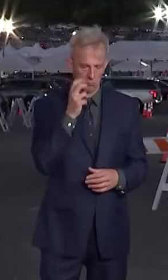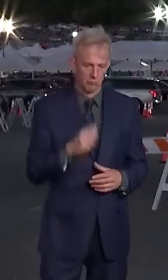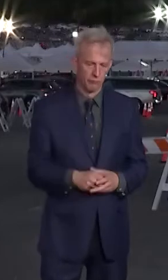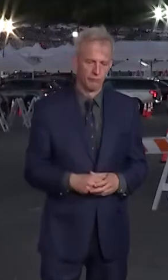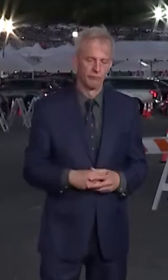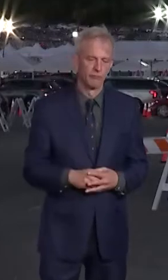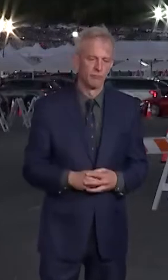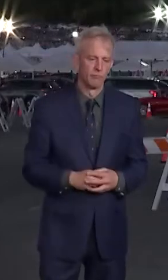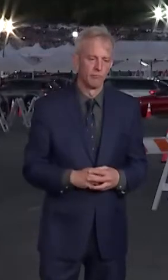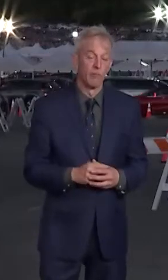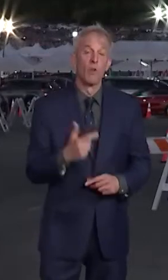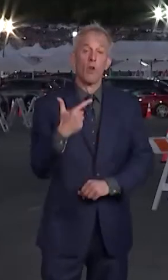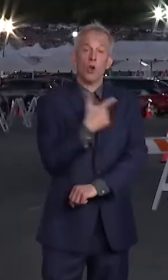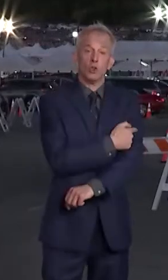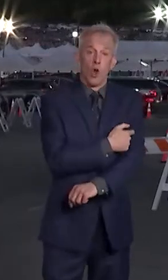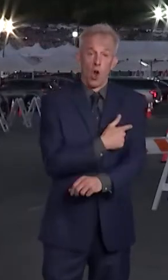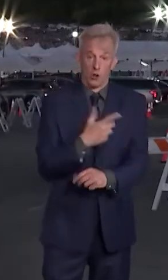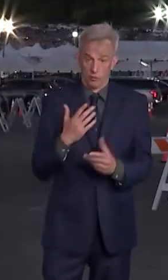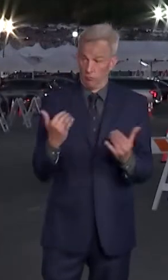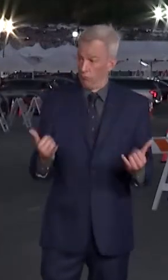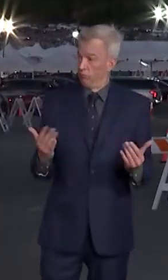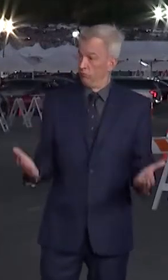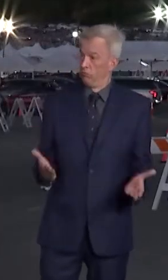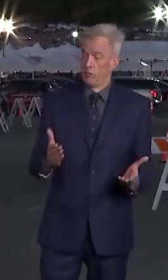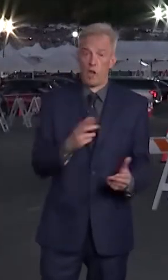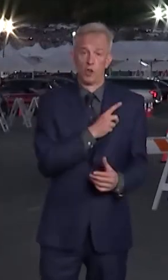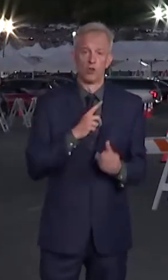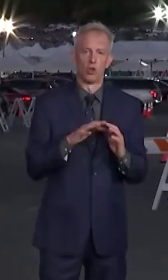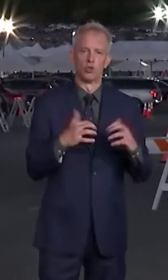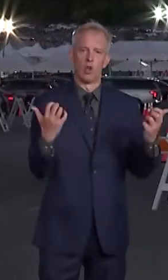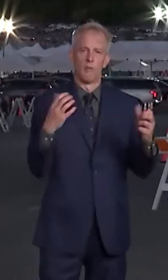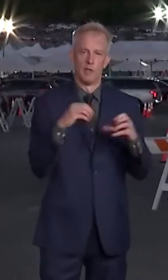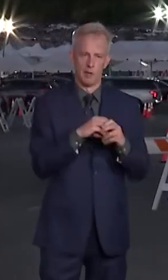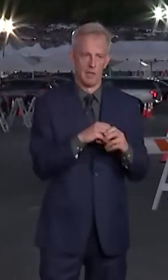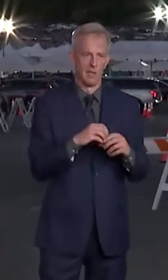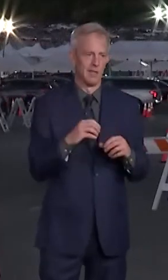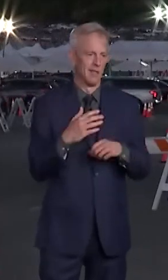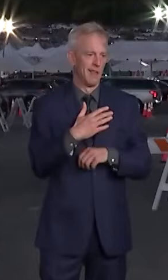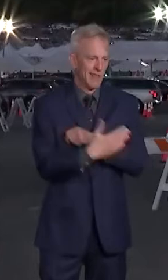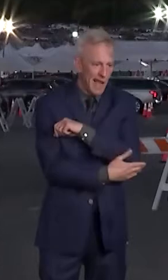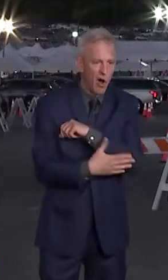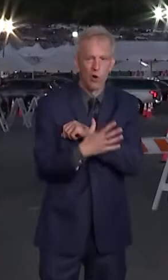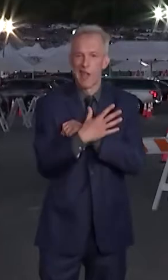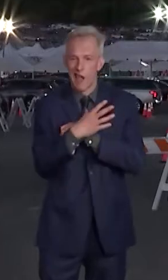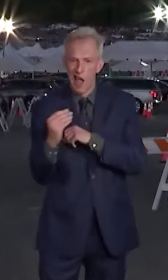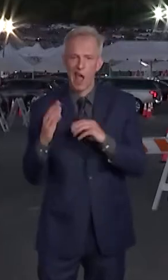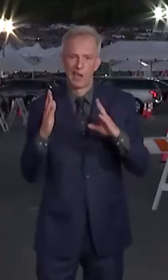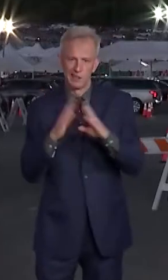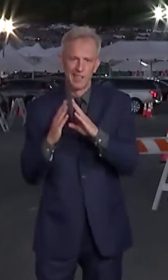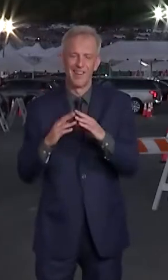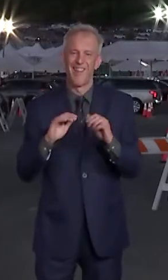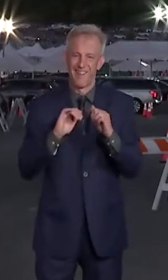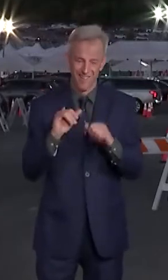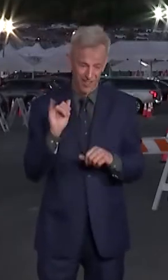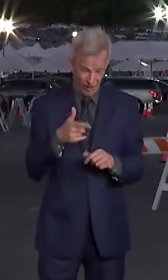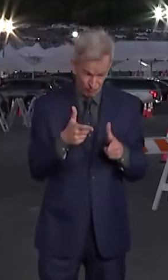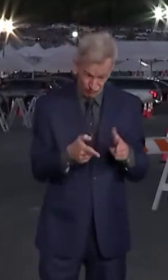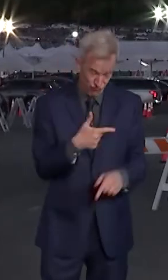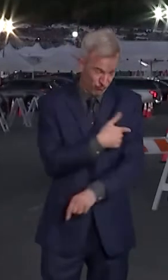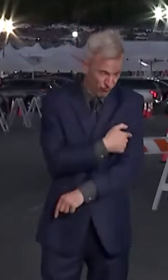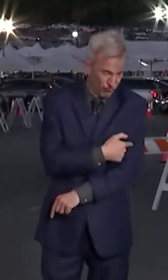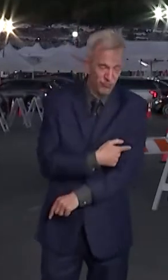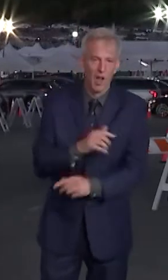elsewhere in our city and county is our way out of this crisis. These shots are our way to save more